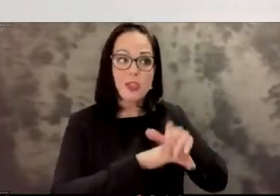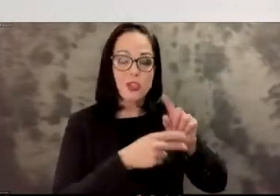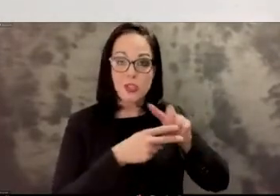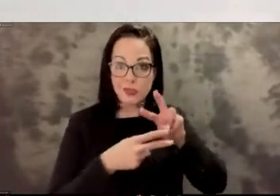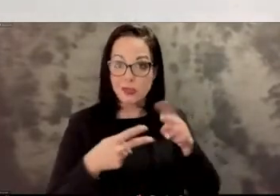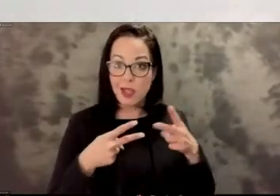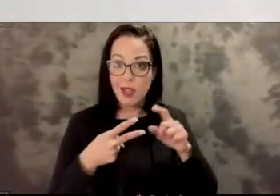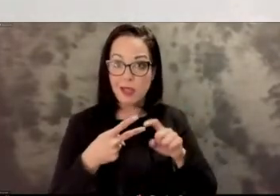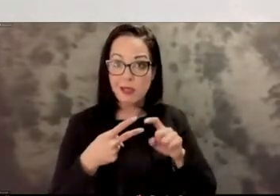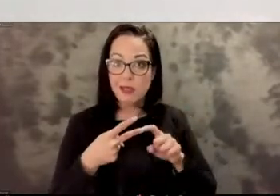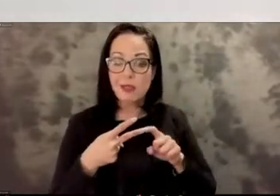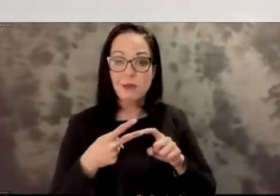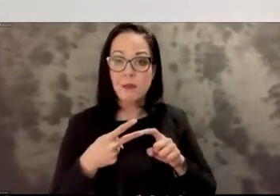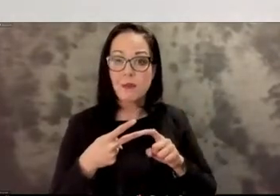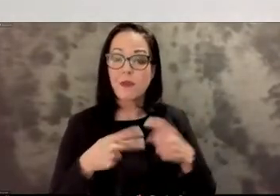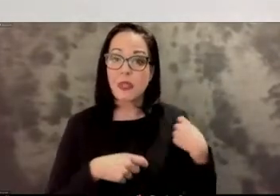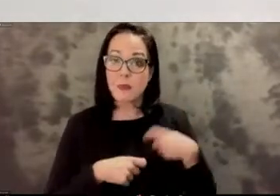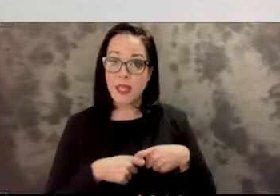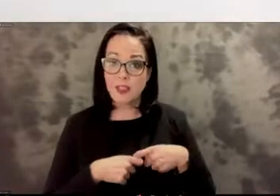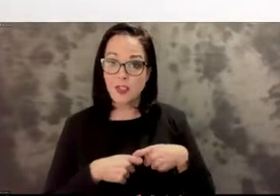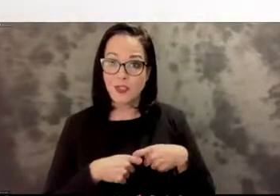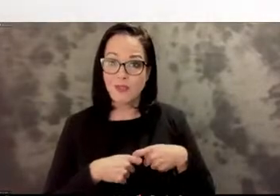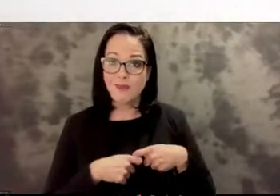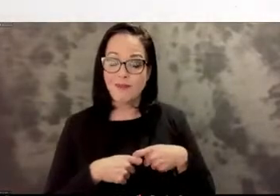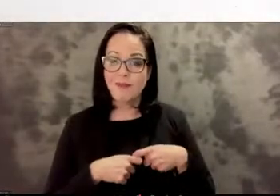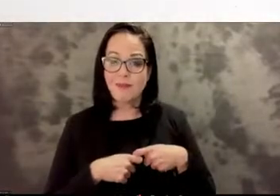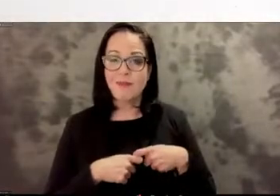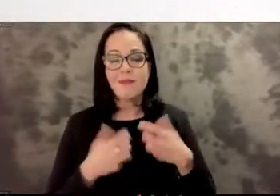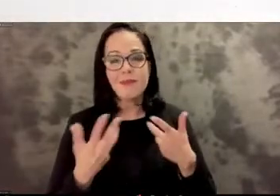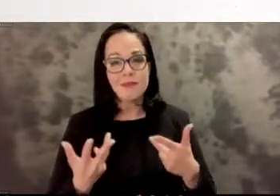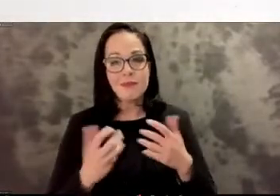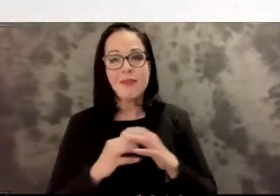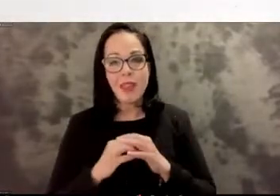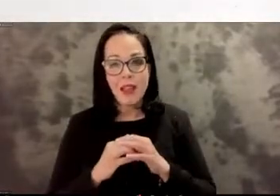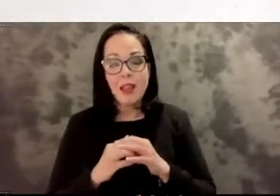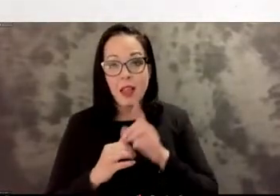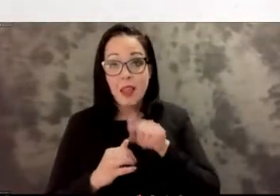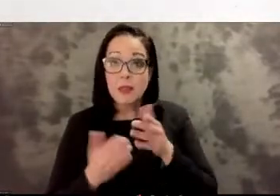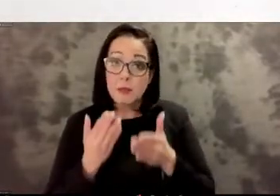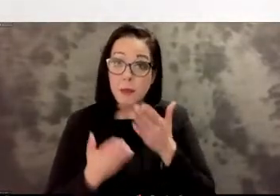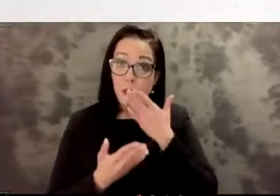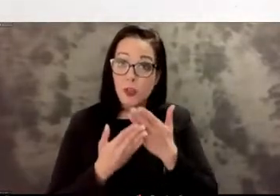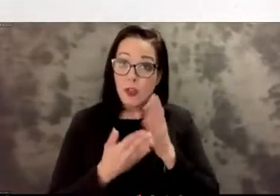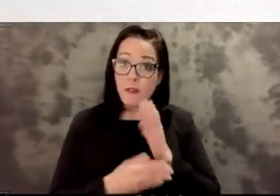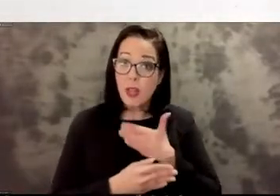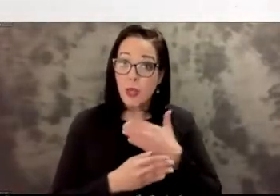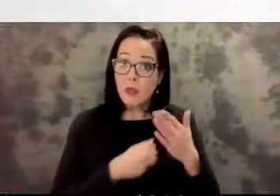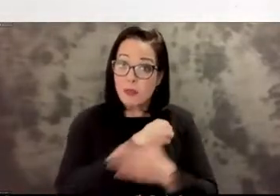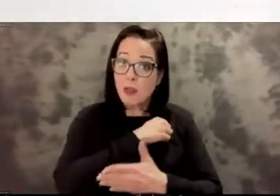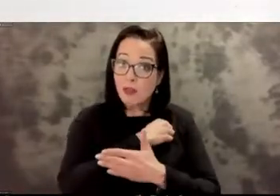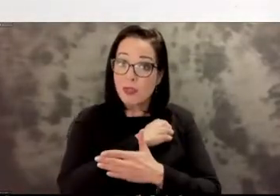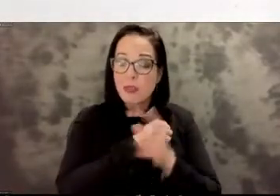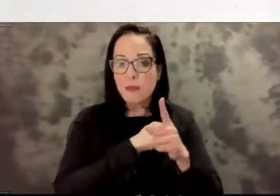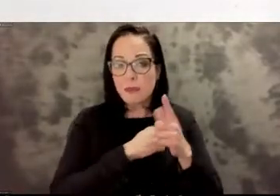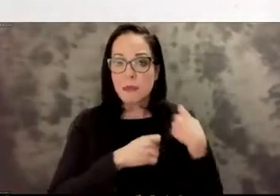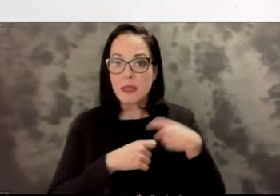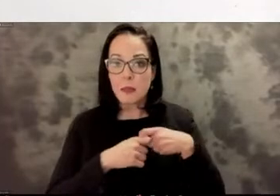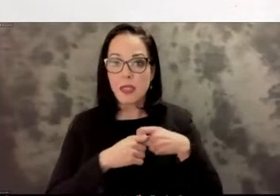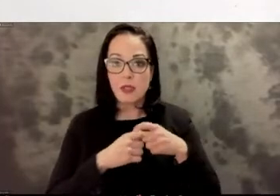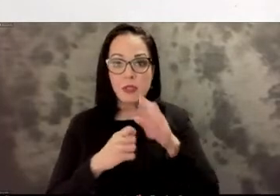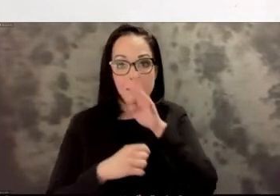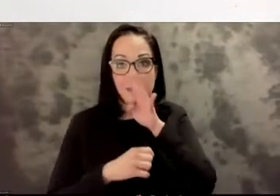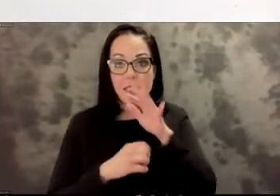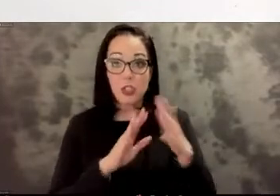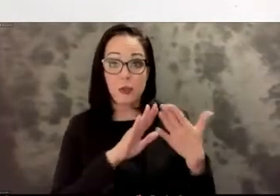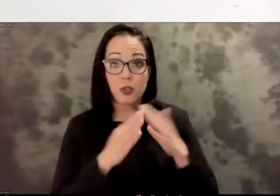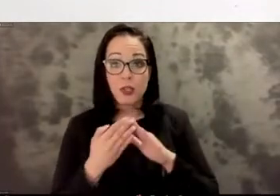primary language is Spanish. Which is maybe good for our country given the Spanish-speaking community, but